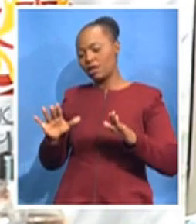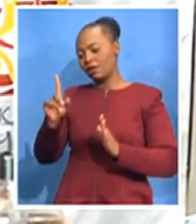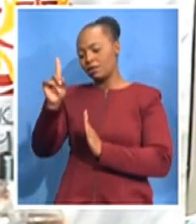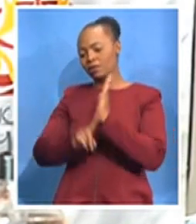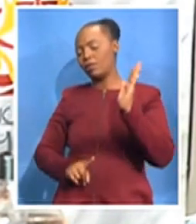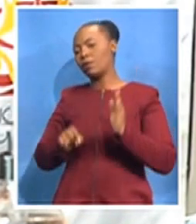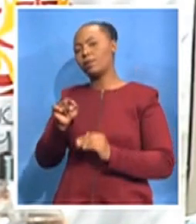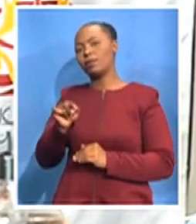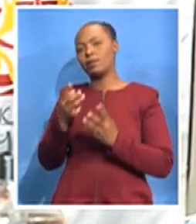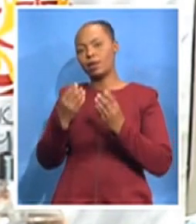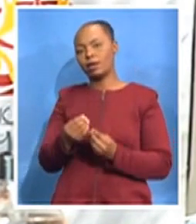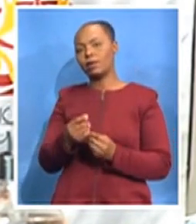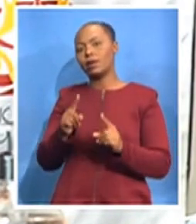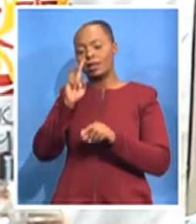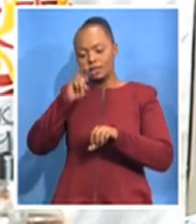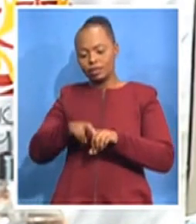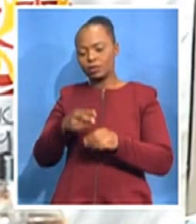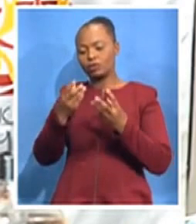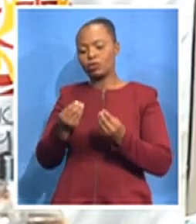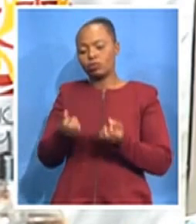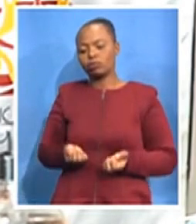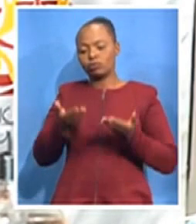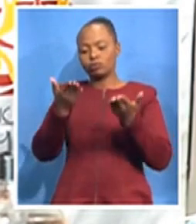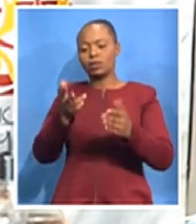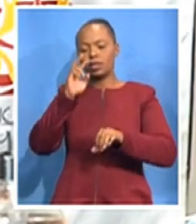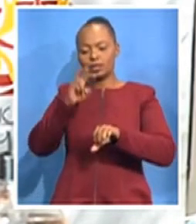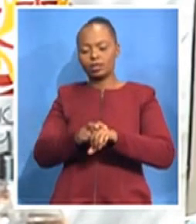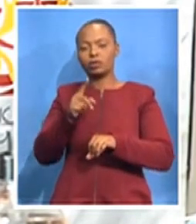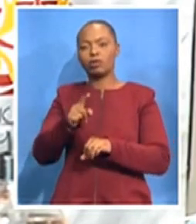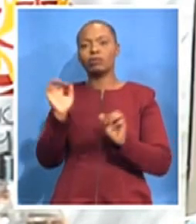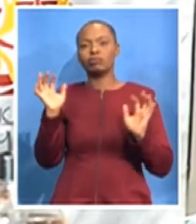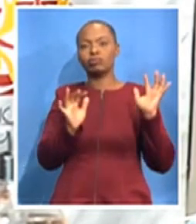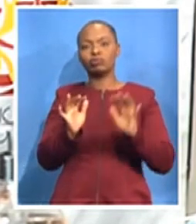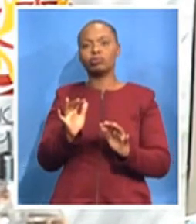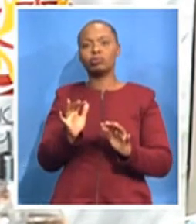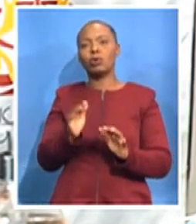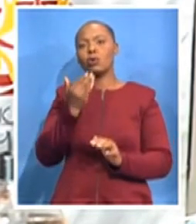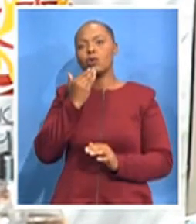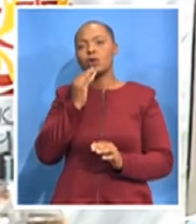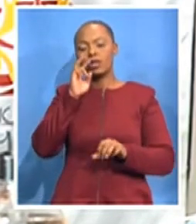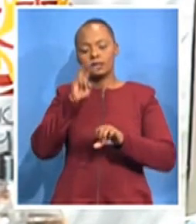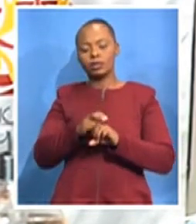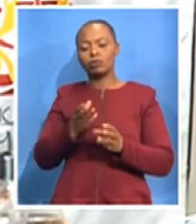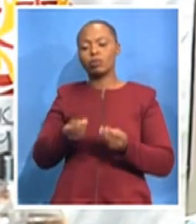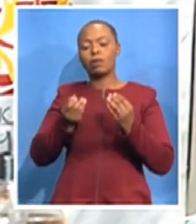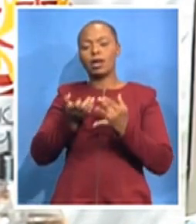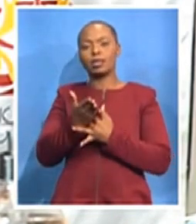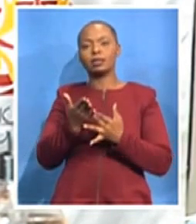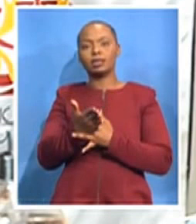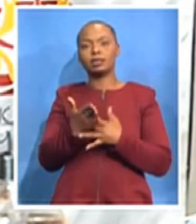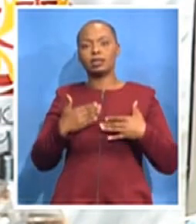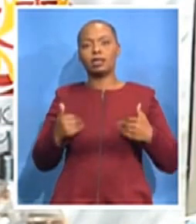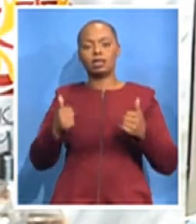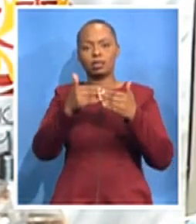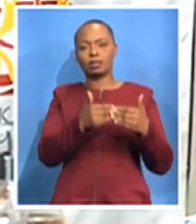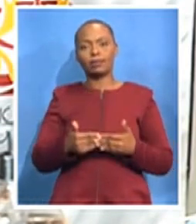to cater for the needs of the masses who must access health care. In the case of Dr. George